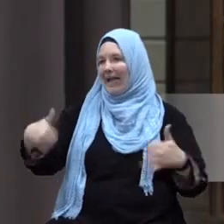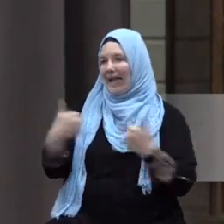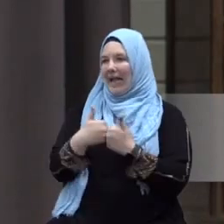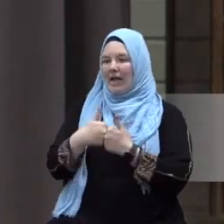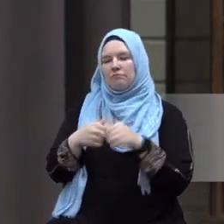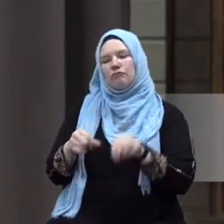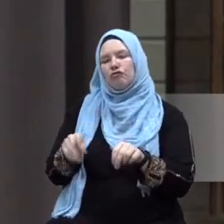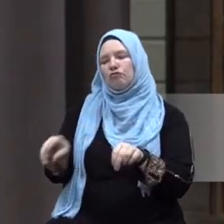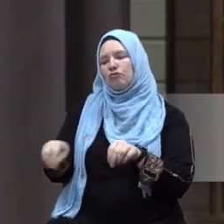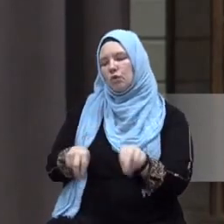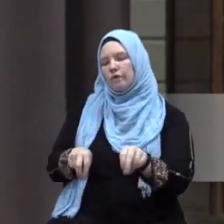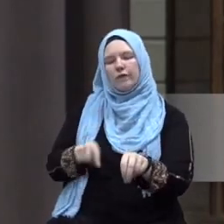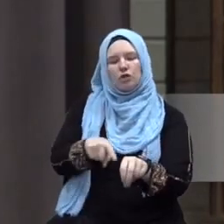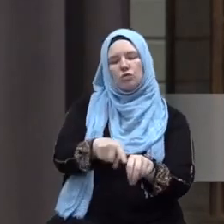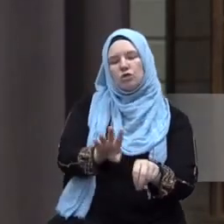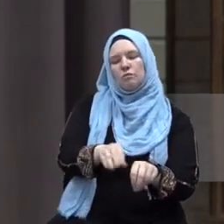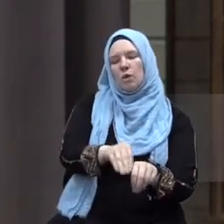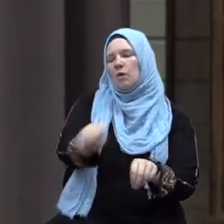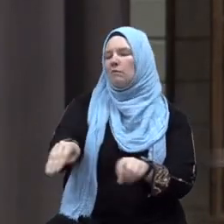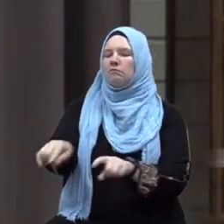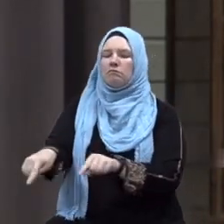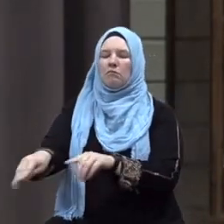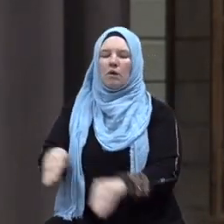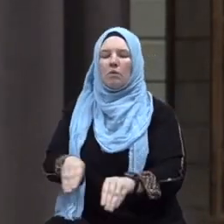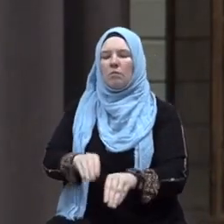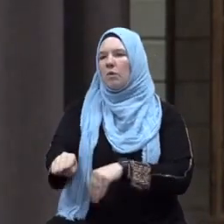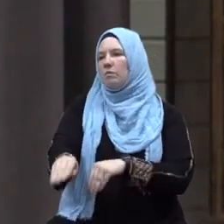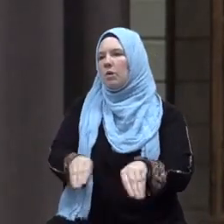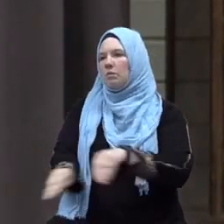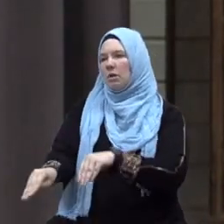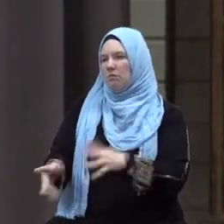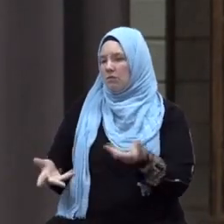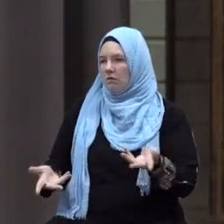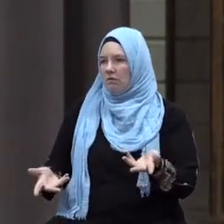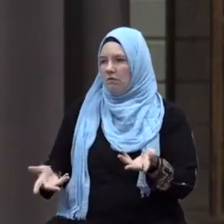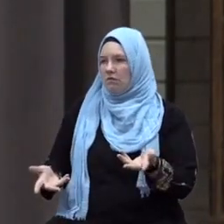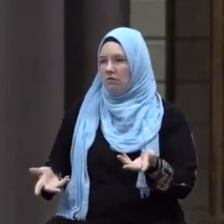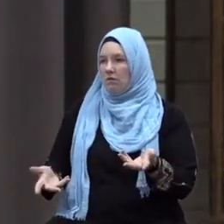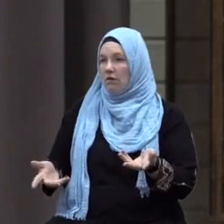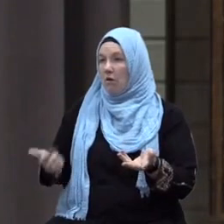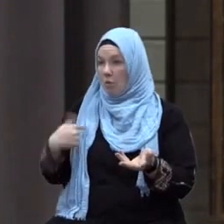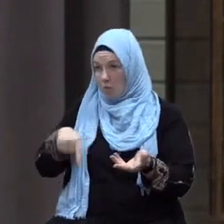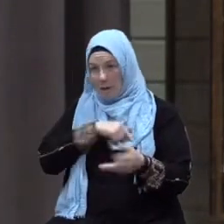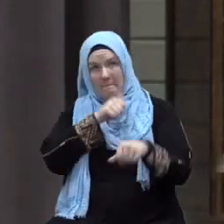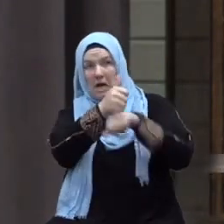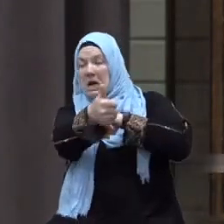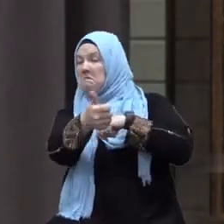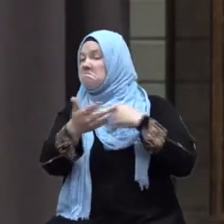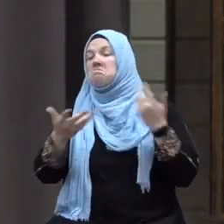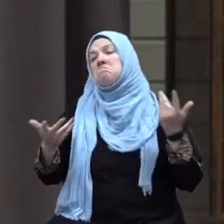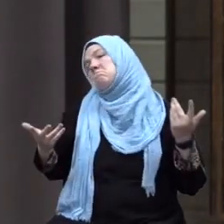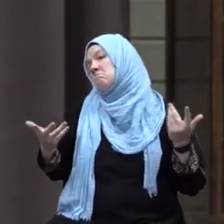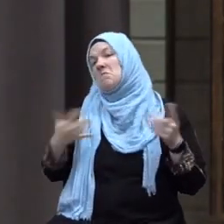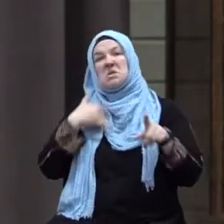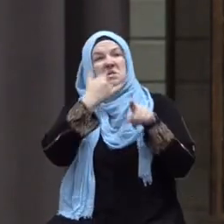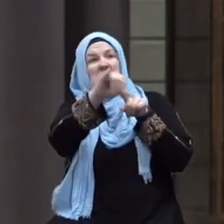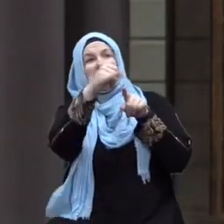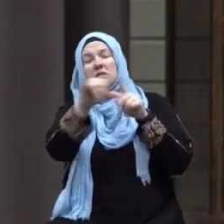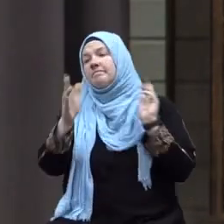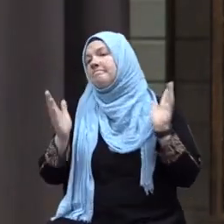they want. And we should not blame them. We should not curse at them. We should not pray at